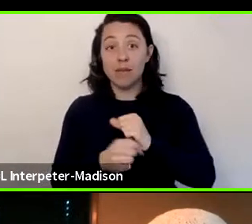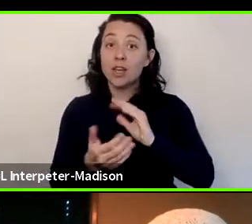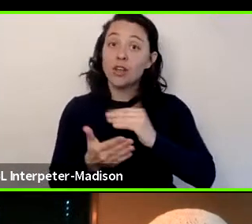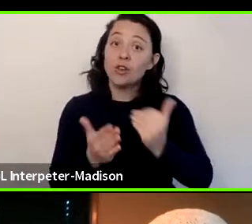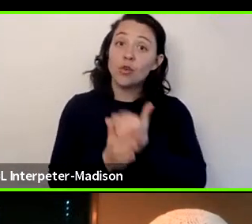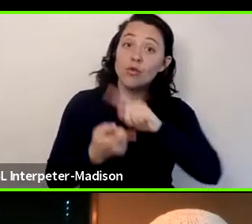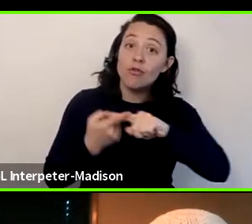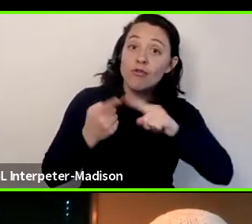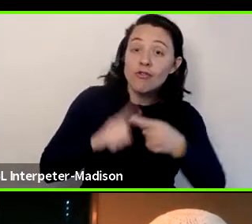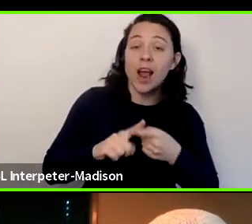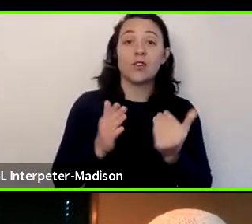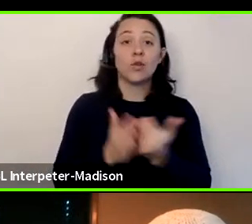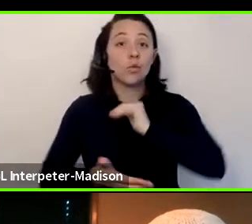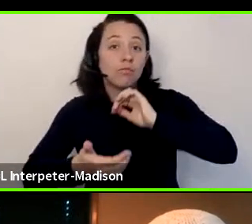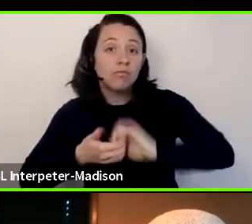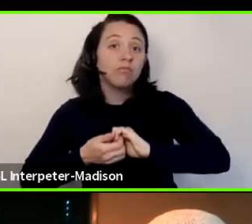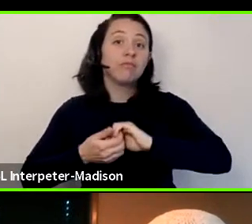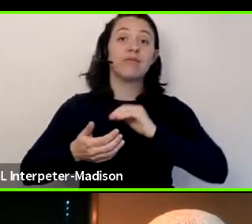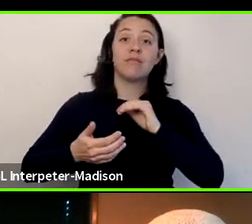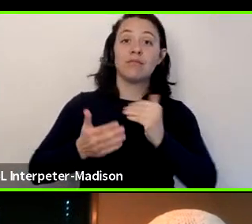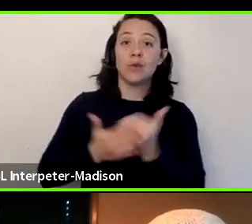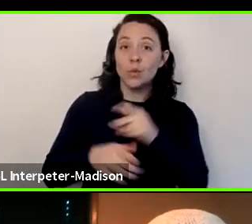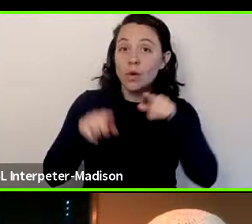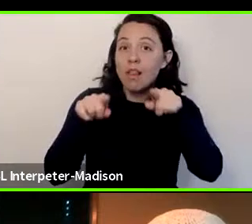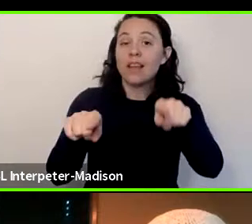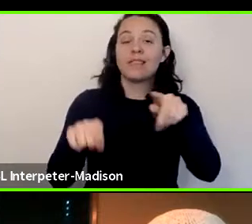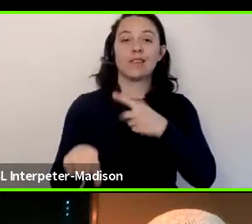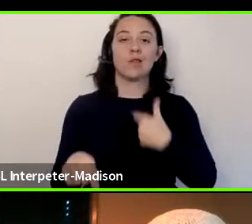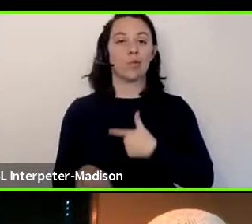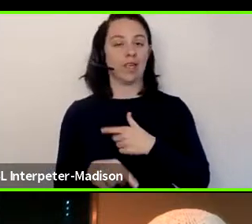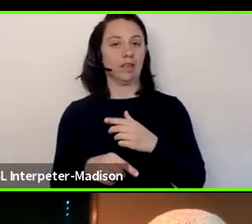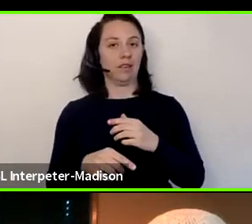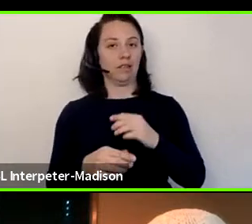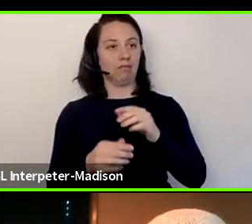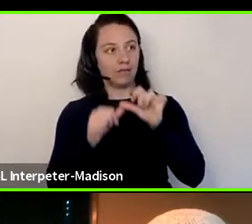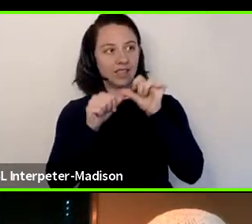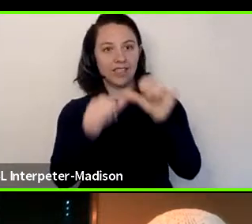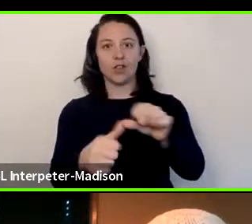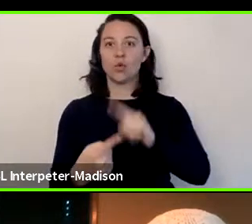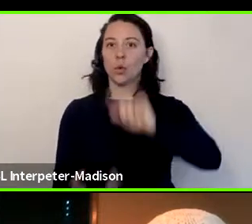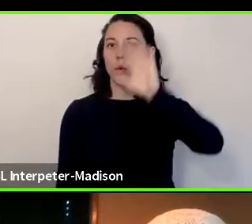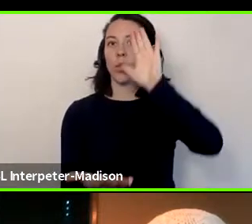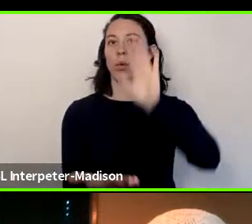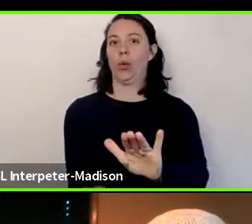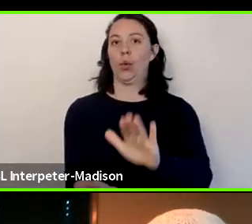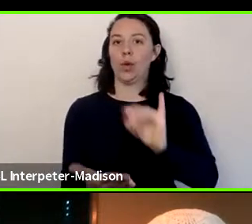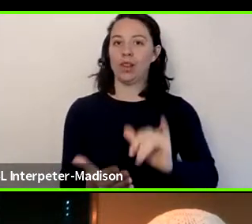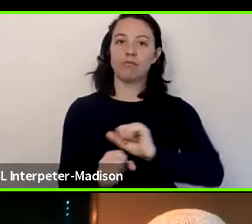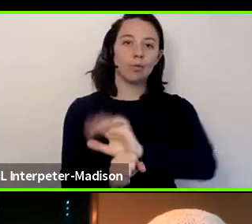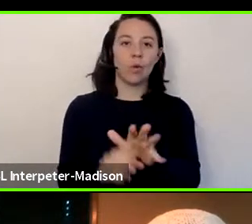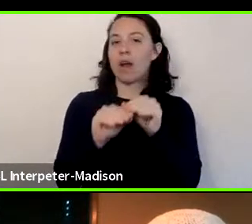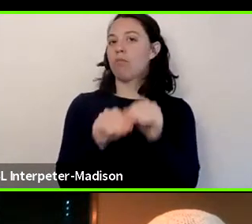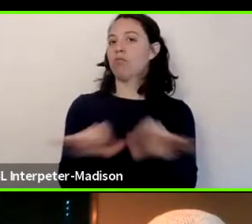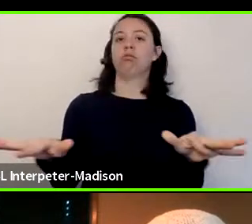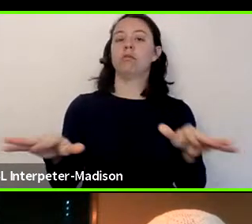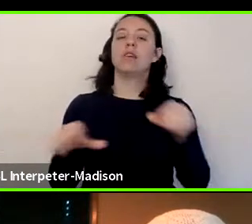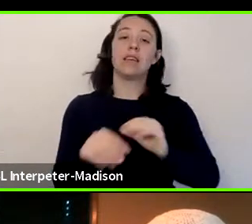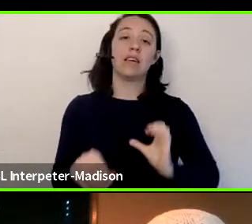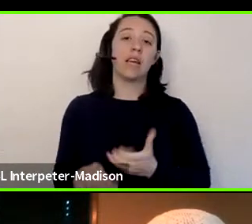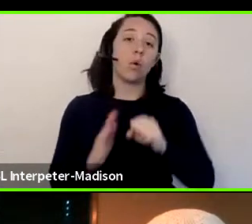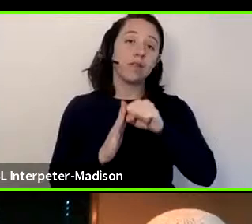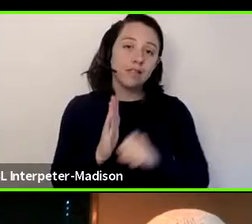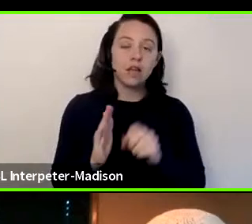new alliances as we continue to reduce this pandemic in our state and within our world.